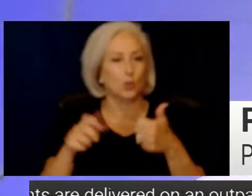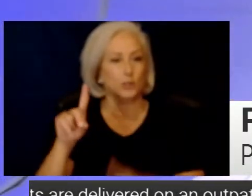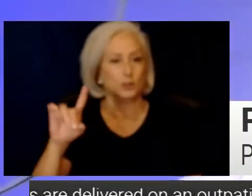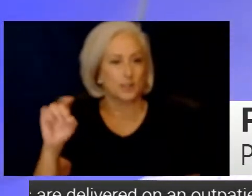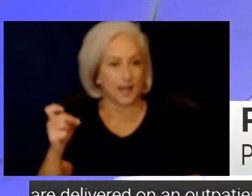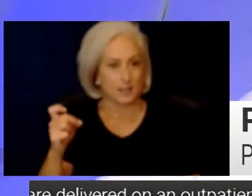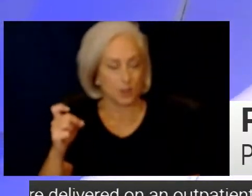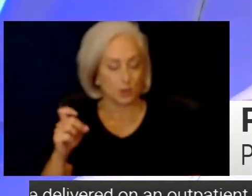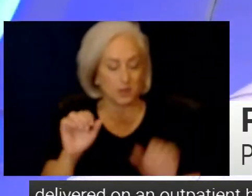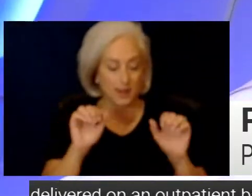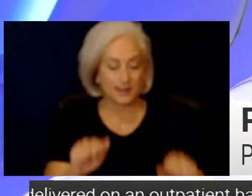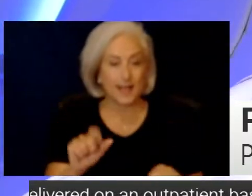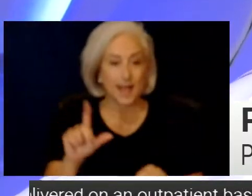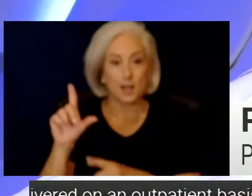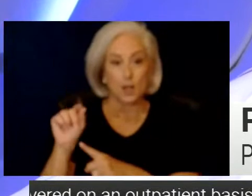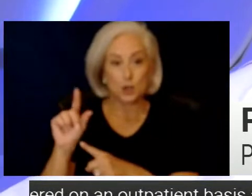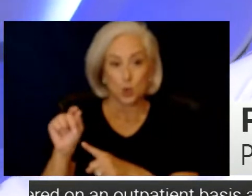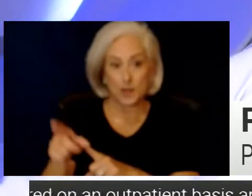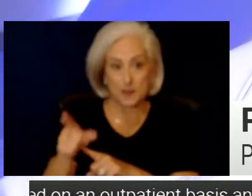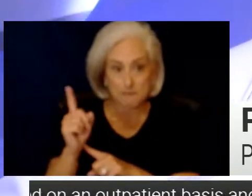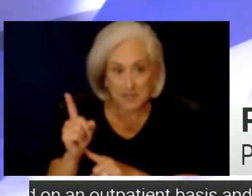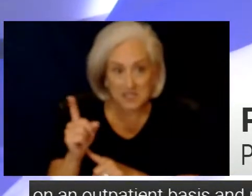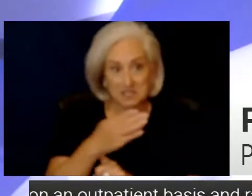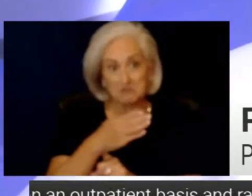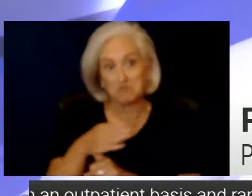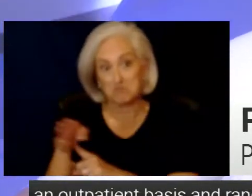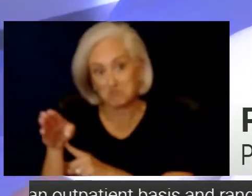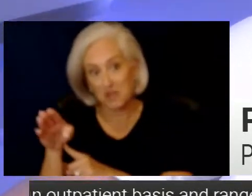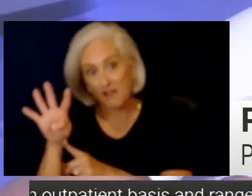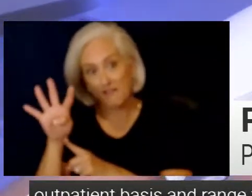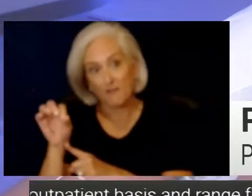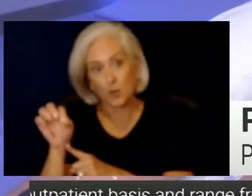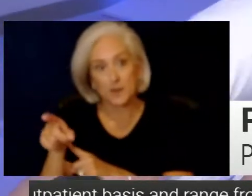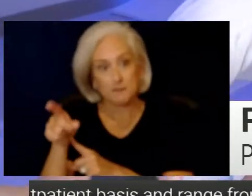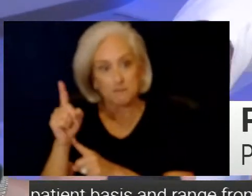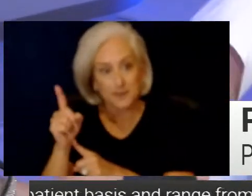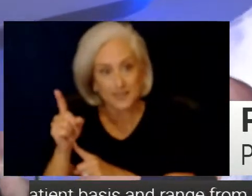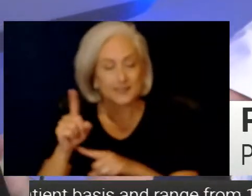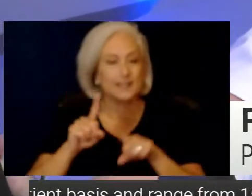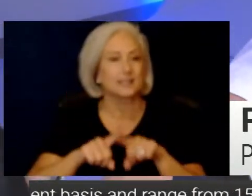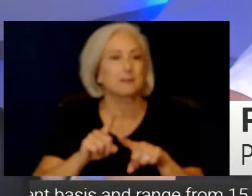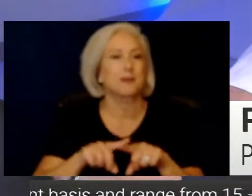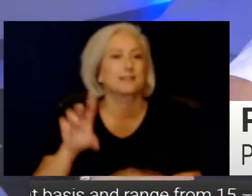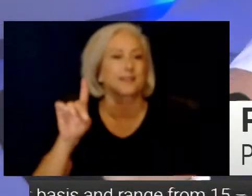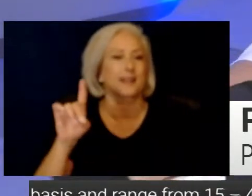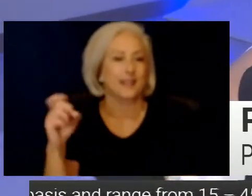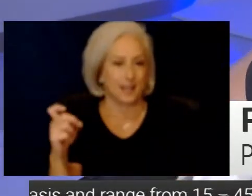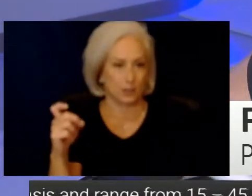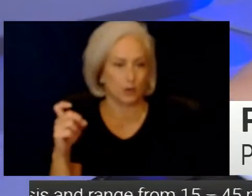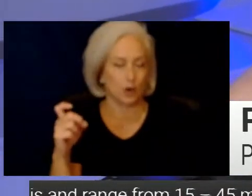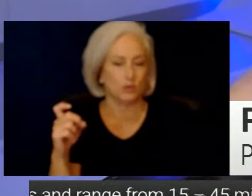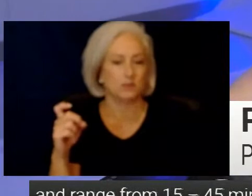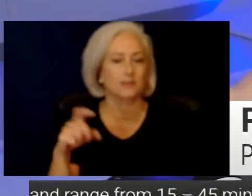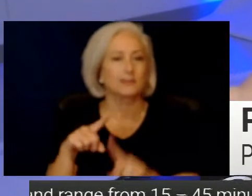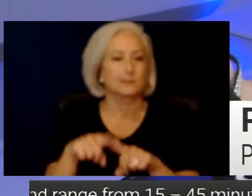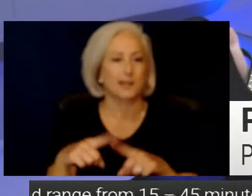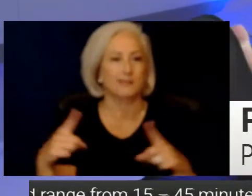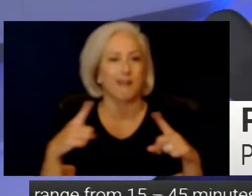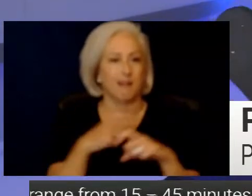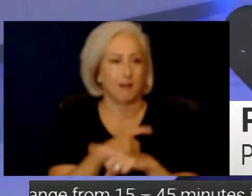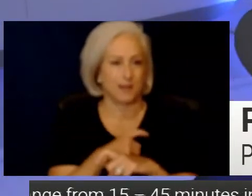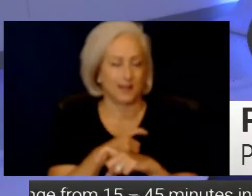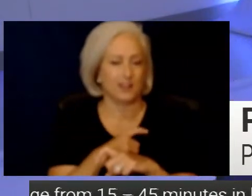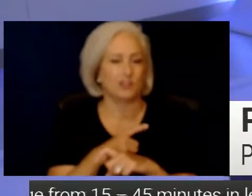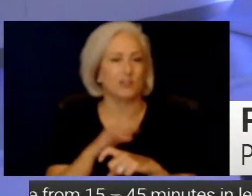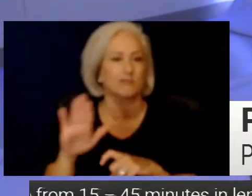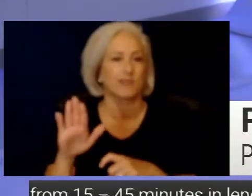on the diagnosis and how complicated the treatment may be for the particular patient. Actually, it's pretty easy to lay on the table.